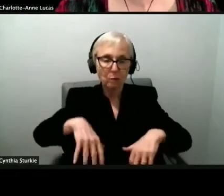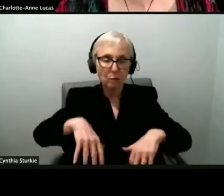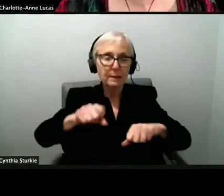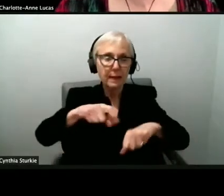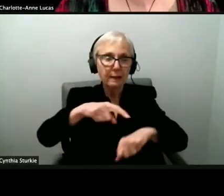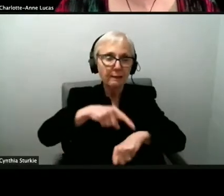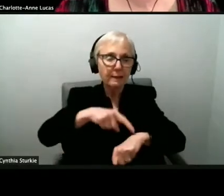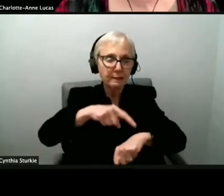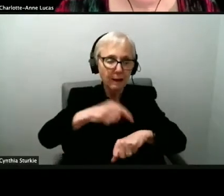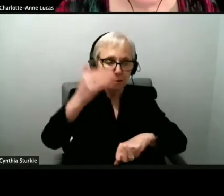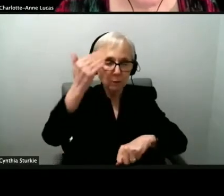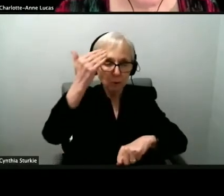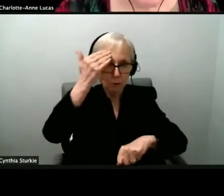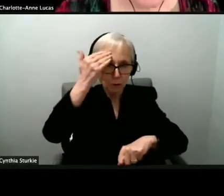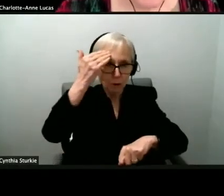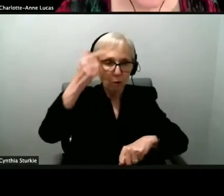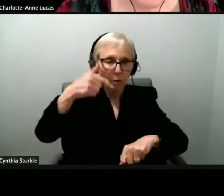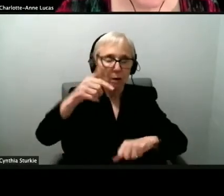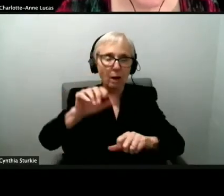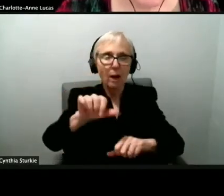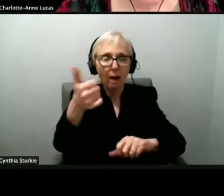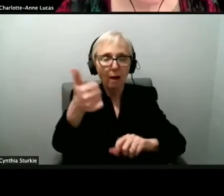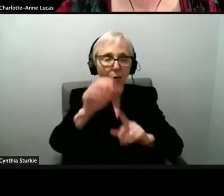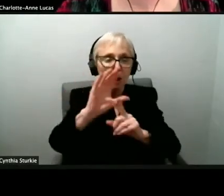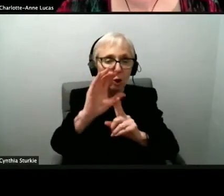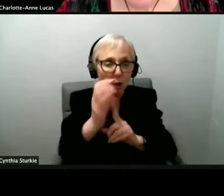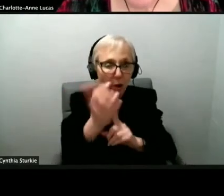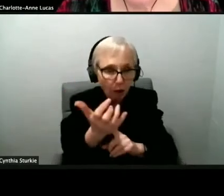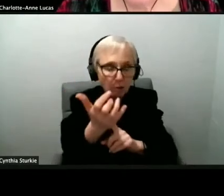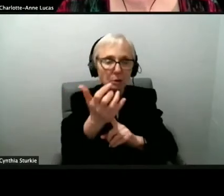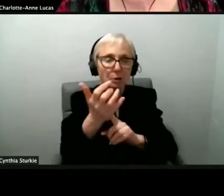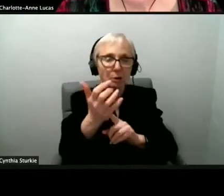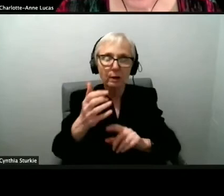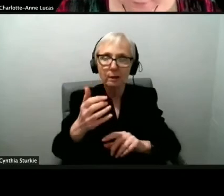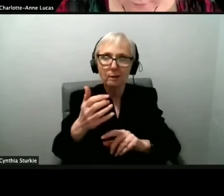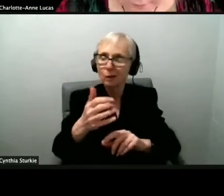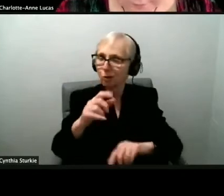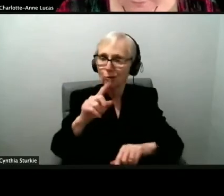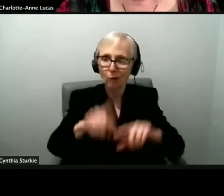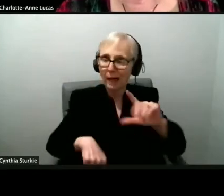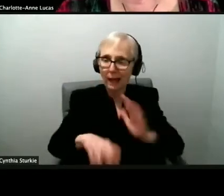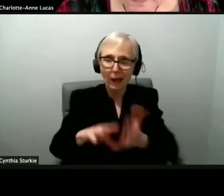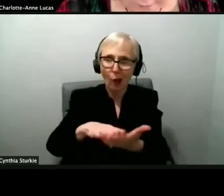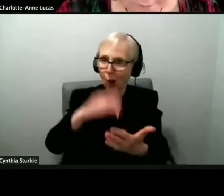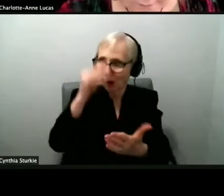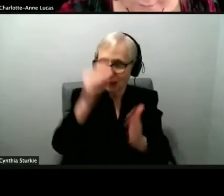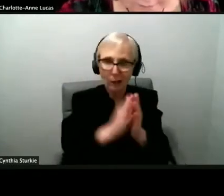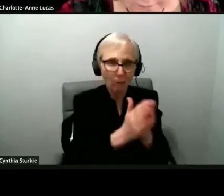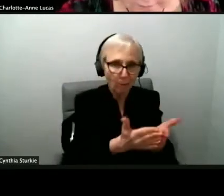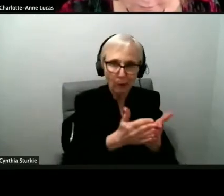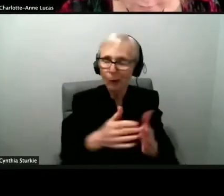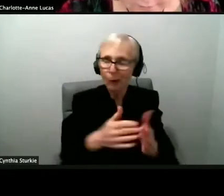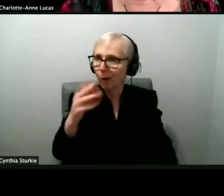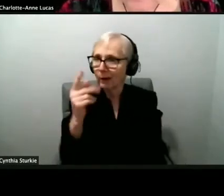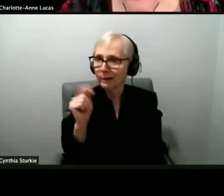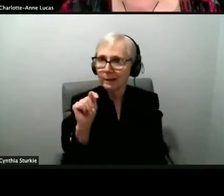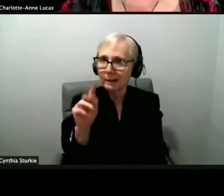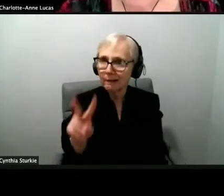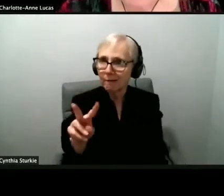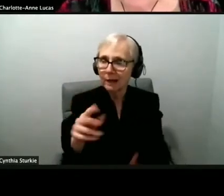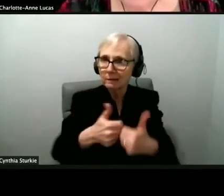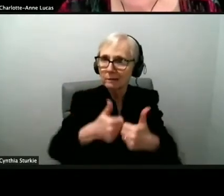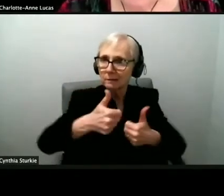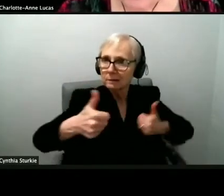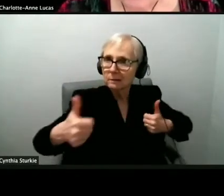you. You're not going to learn about other cultures, diversity, just by watching TV. So you can't have somebody who's lived a whole segregated life